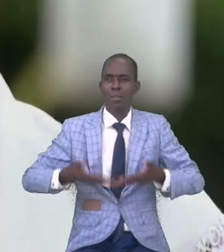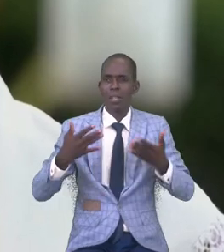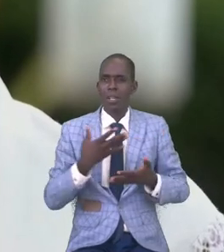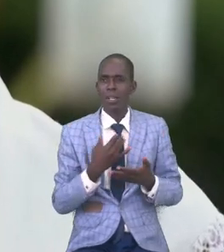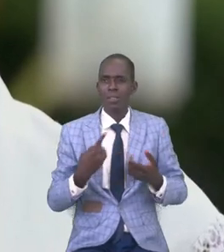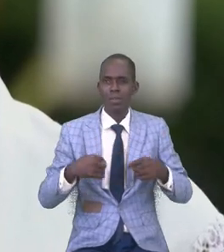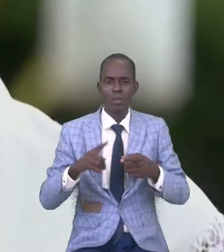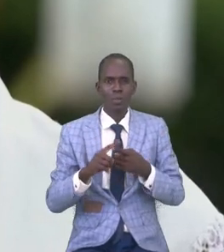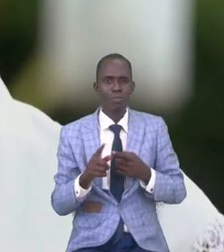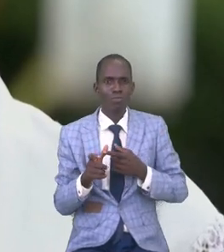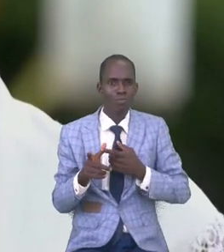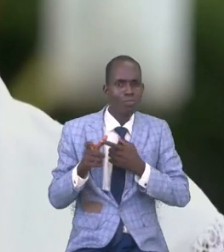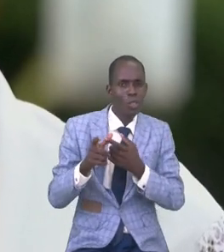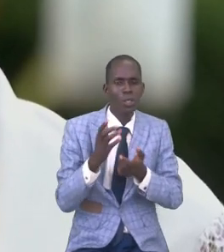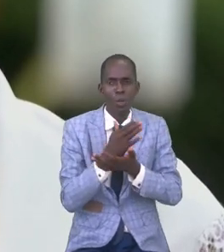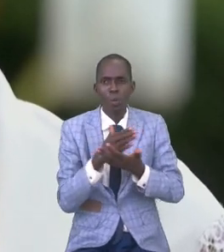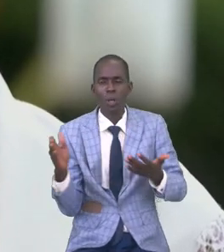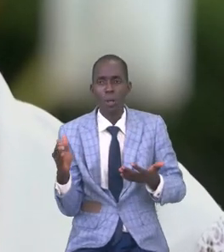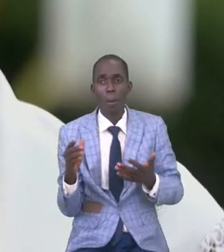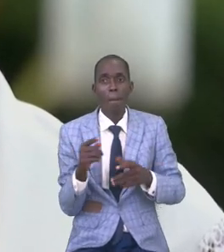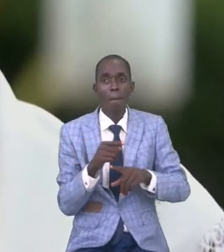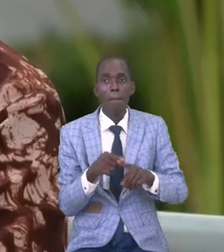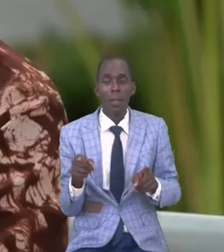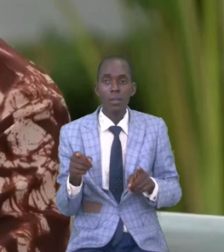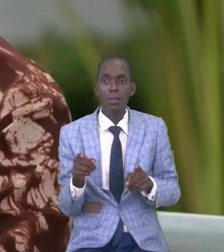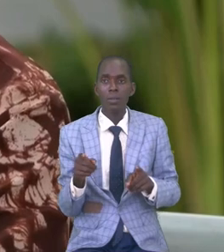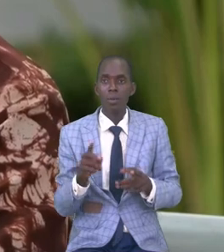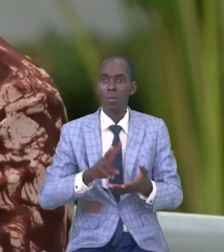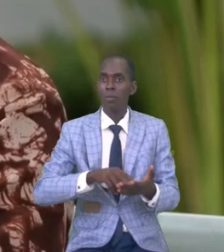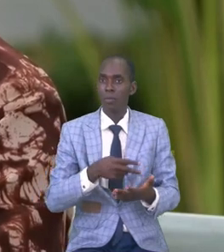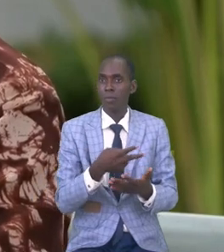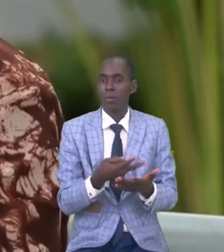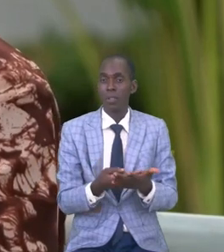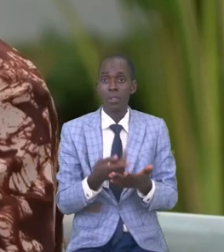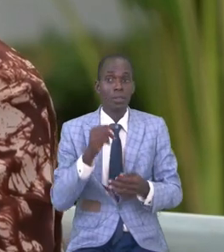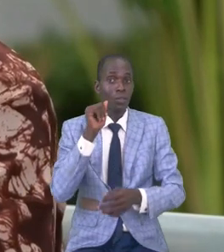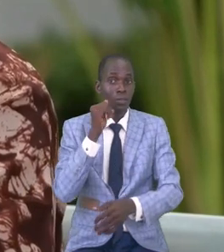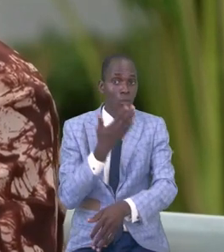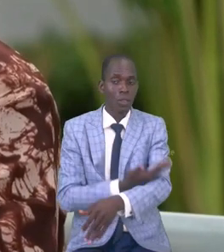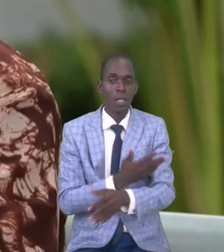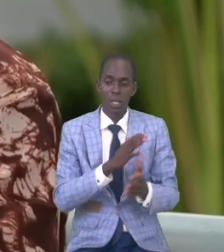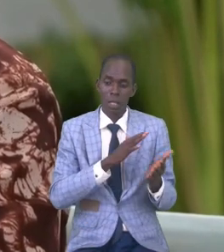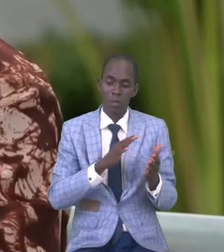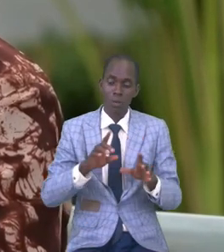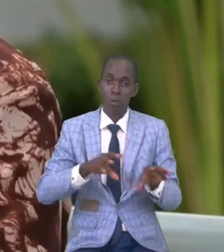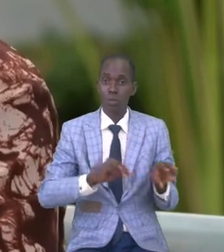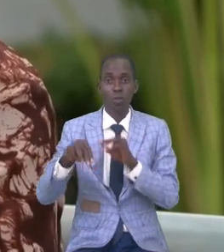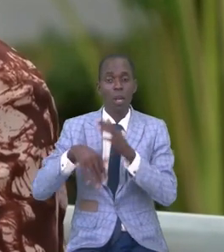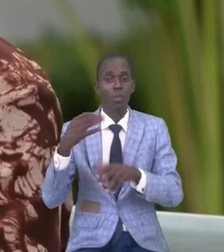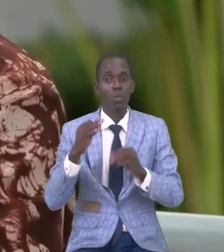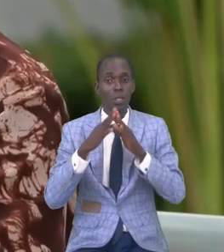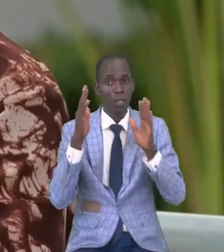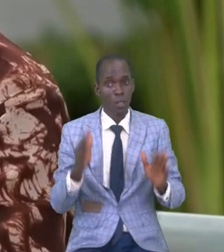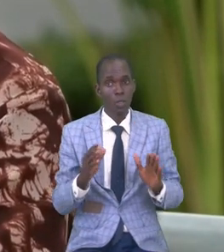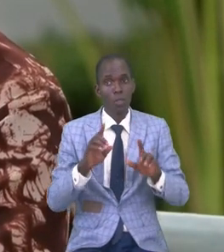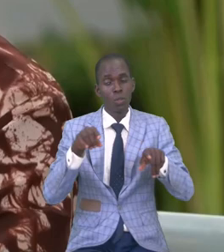to run away from Hans Way, and I blanked out. My daughter Rebecca left home going for